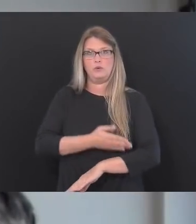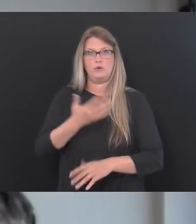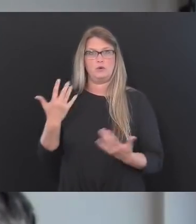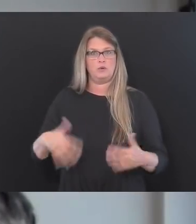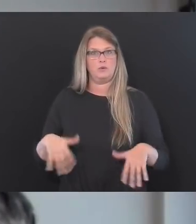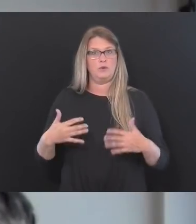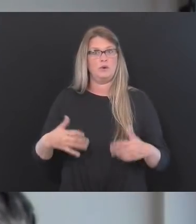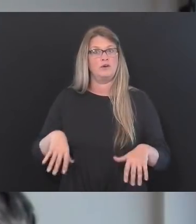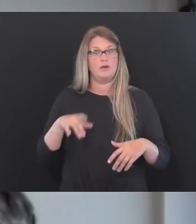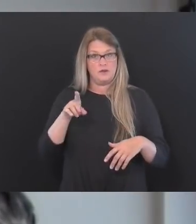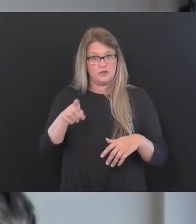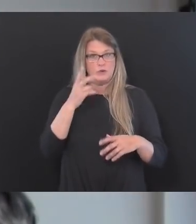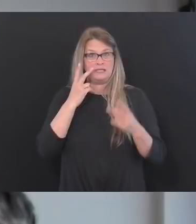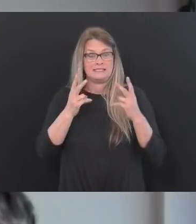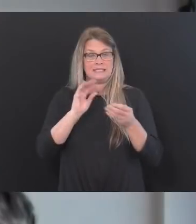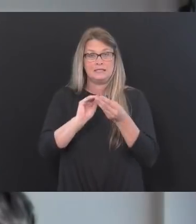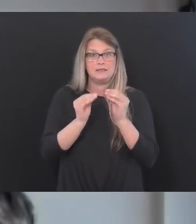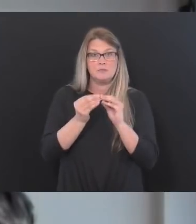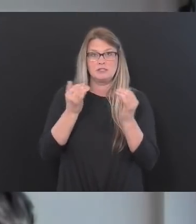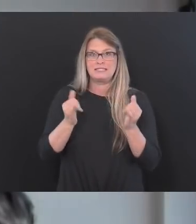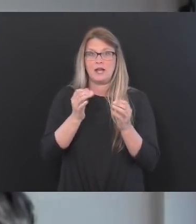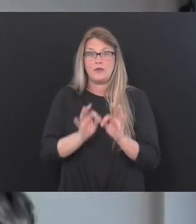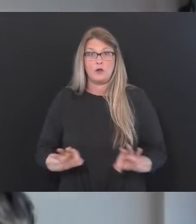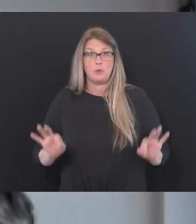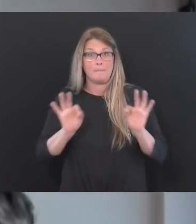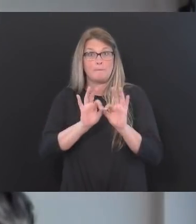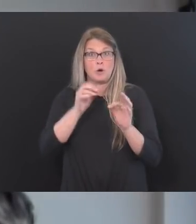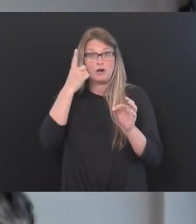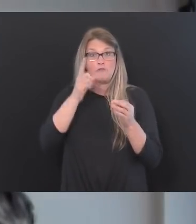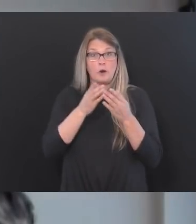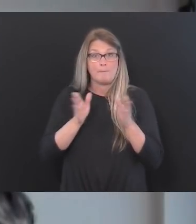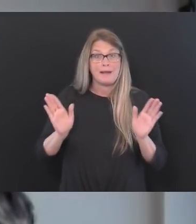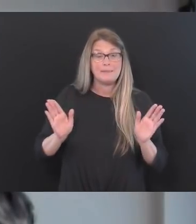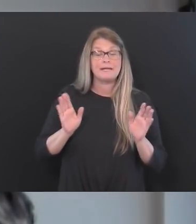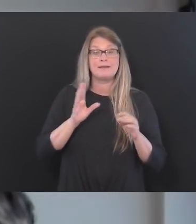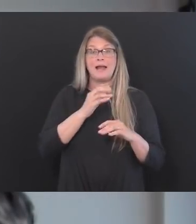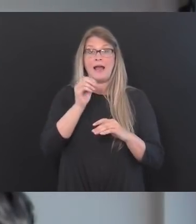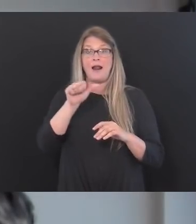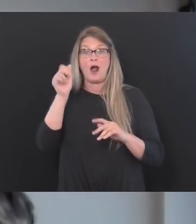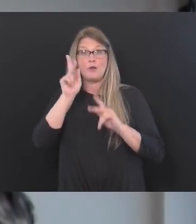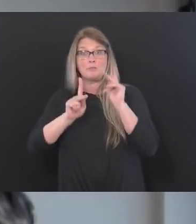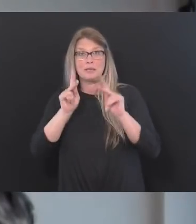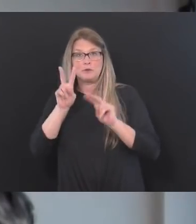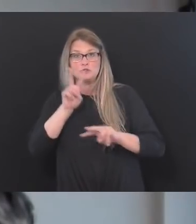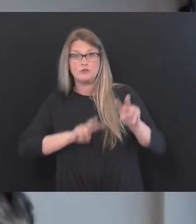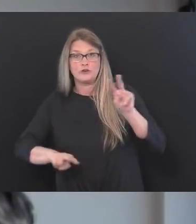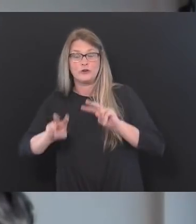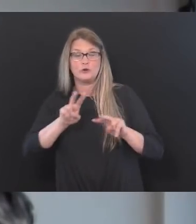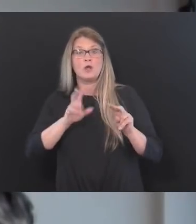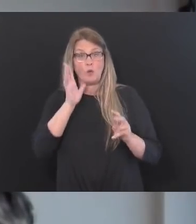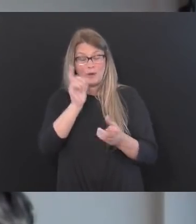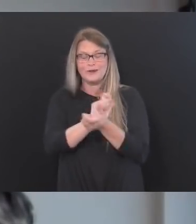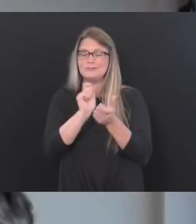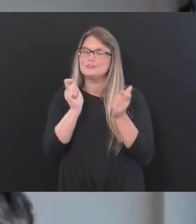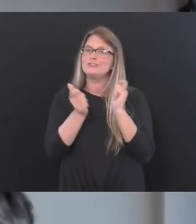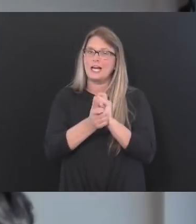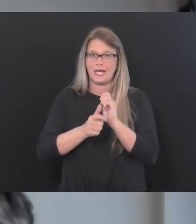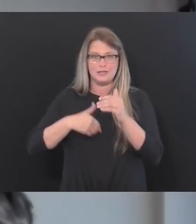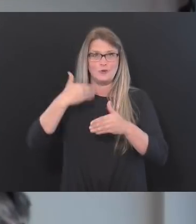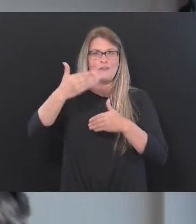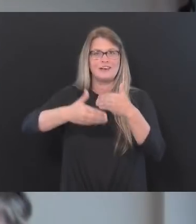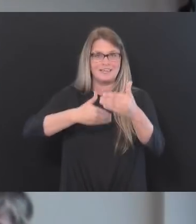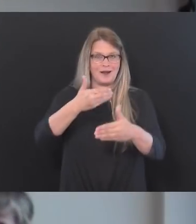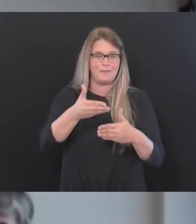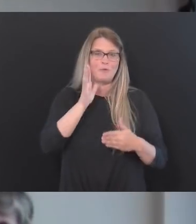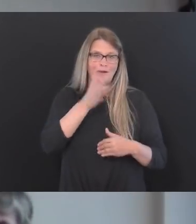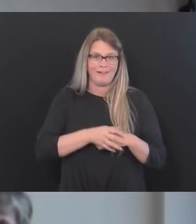those metrics that might be important for the public, it might be important for others to see. So it will change over time.